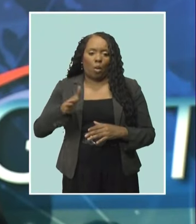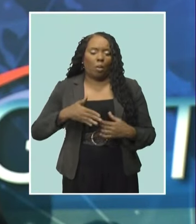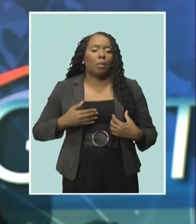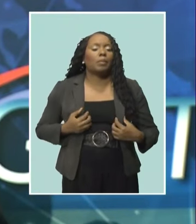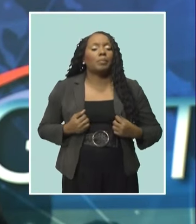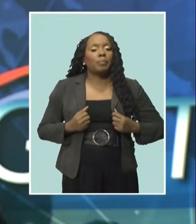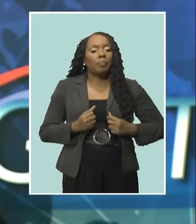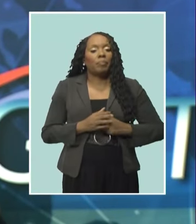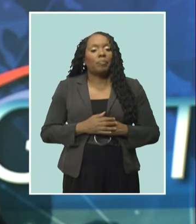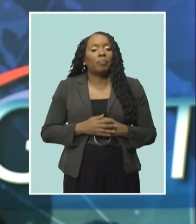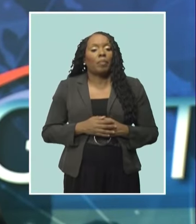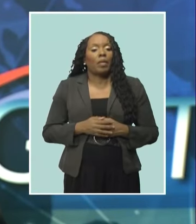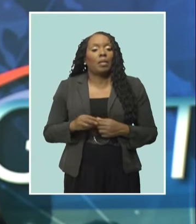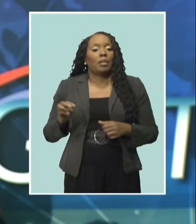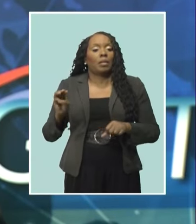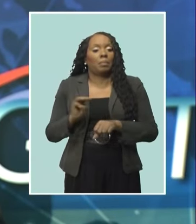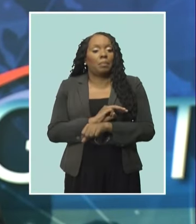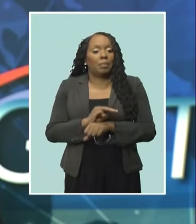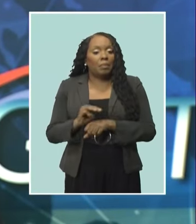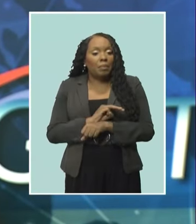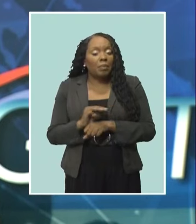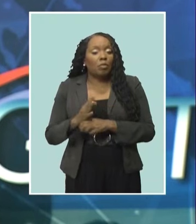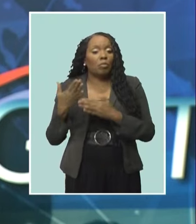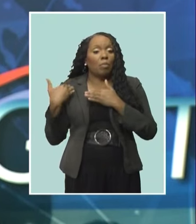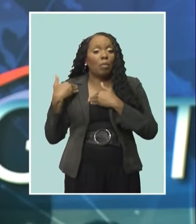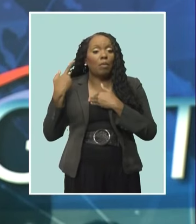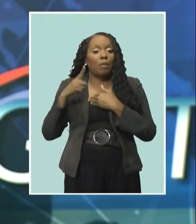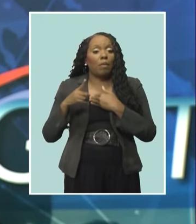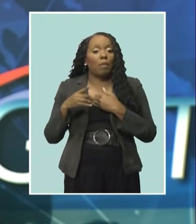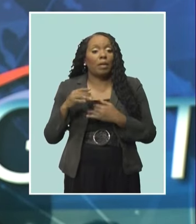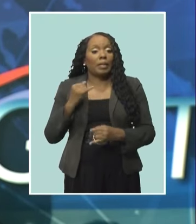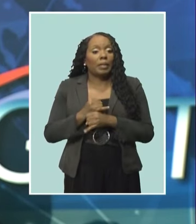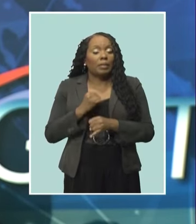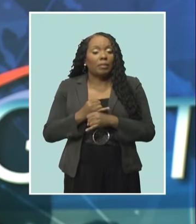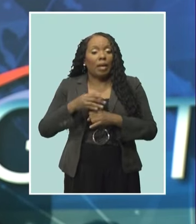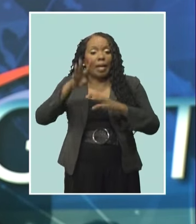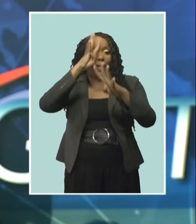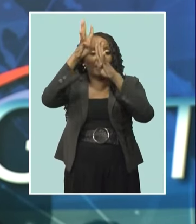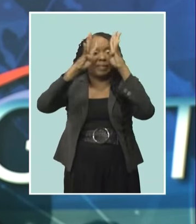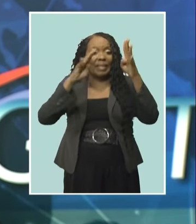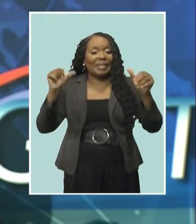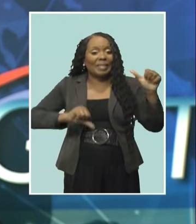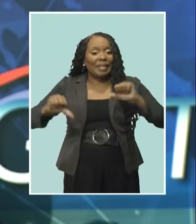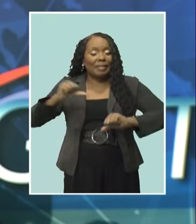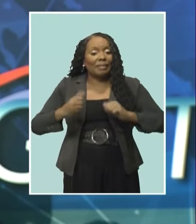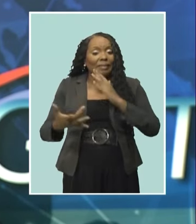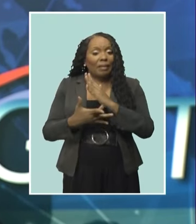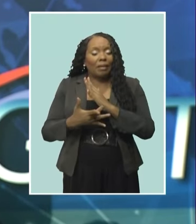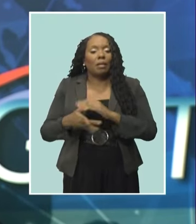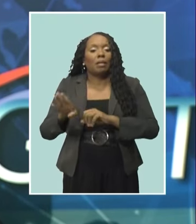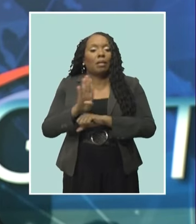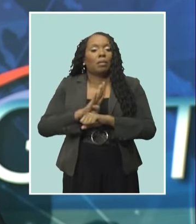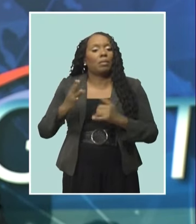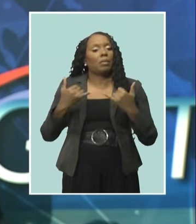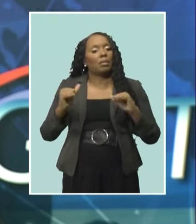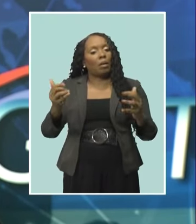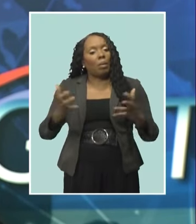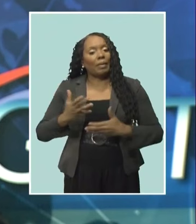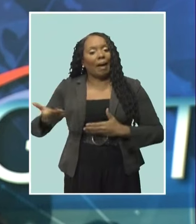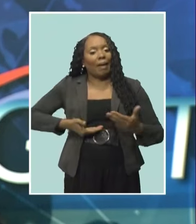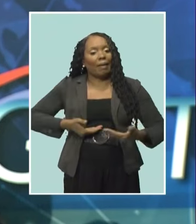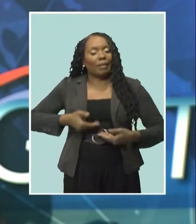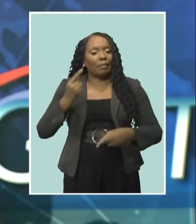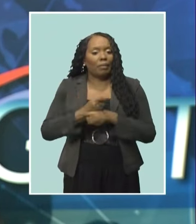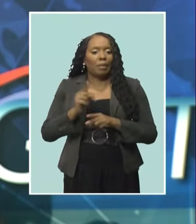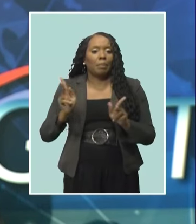Since establishing the Ministry of Industry, Innovation, Science and Technology, Barbados is still seeking to recruit the right mix of personnel